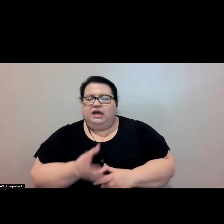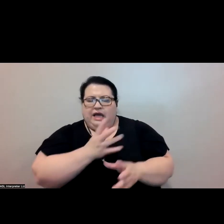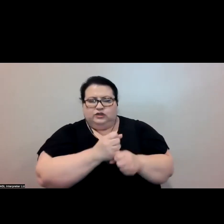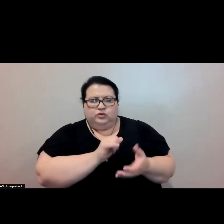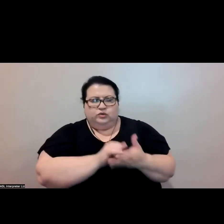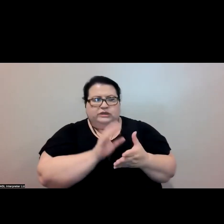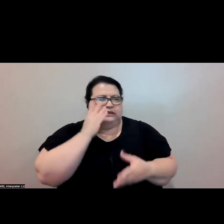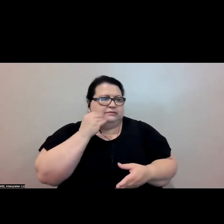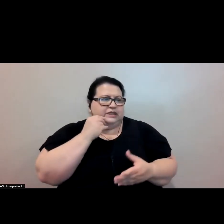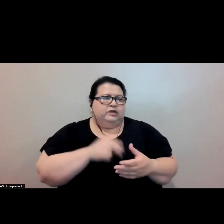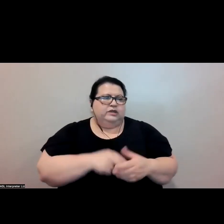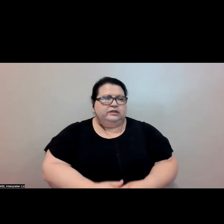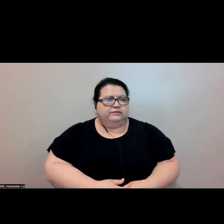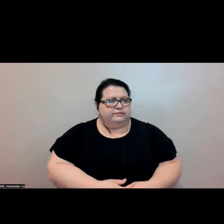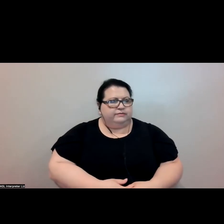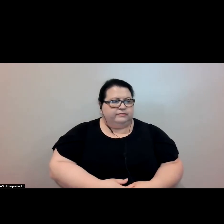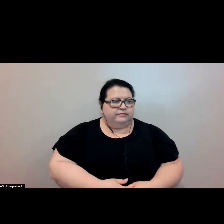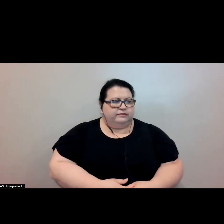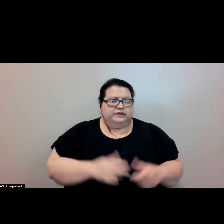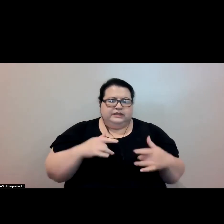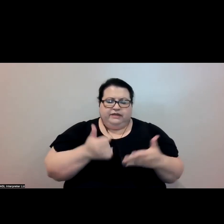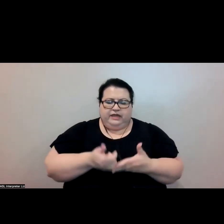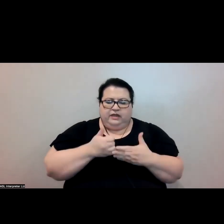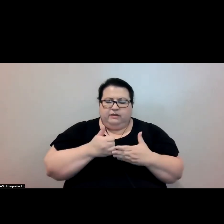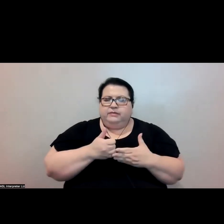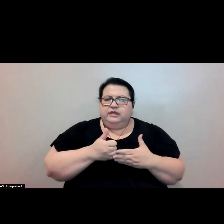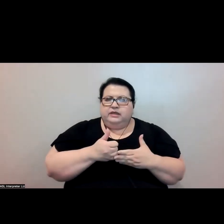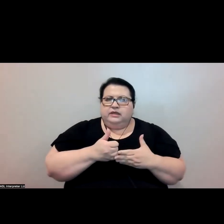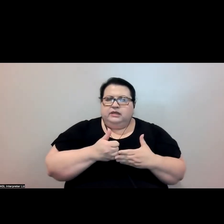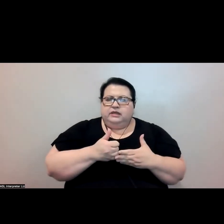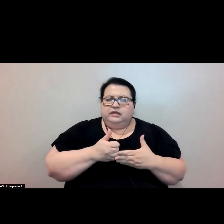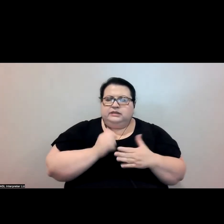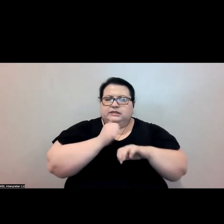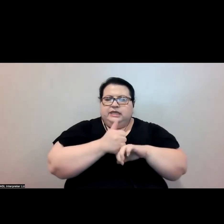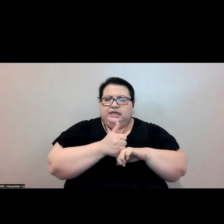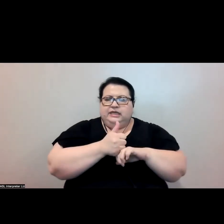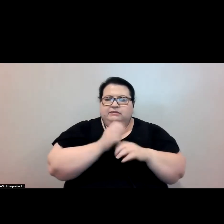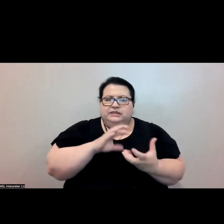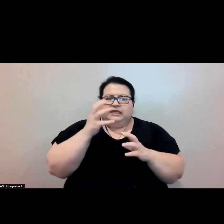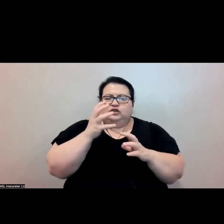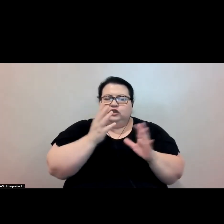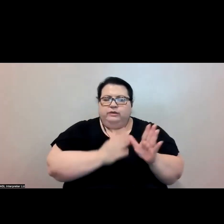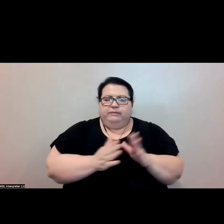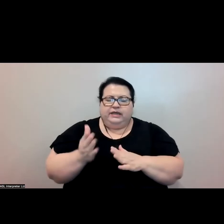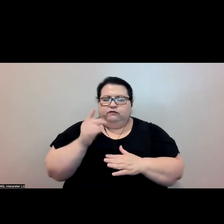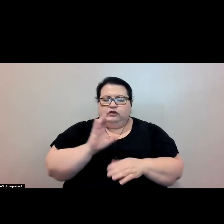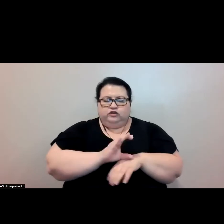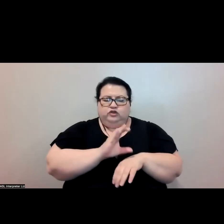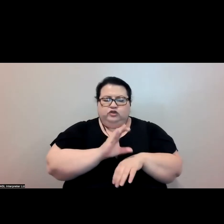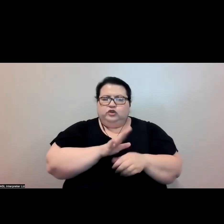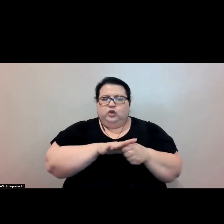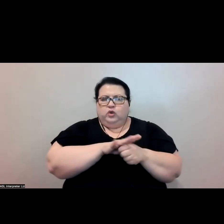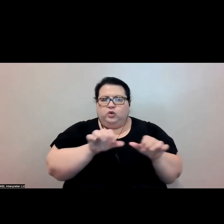into action and began to plan. That event helped me be an instrument in putting together disaster plans for our church here in the local area